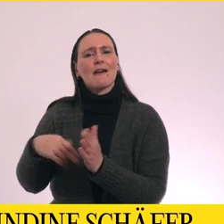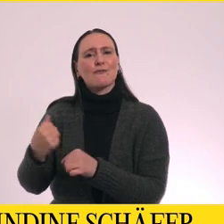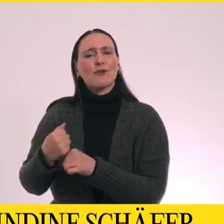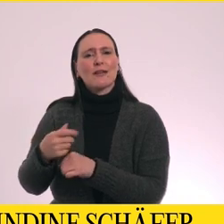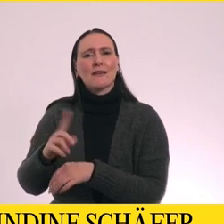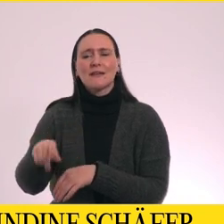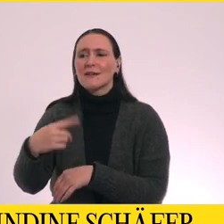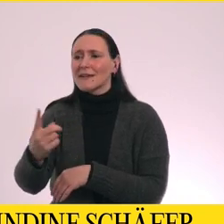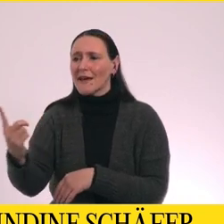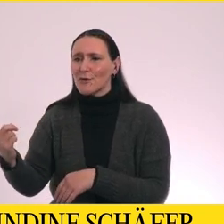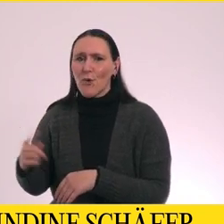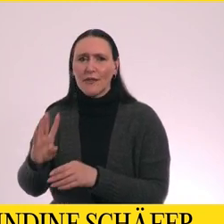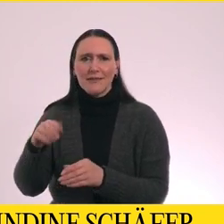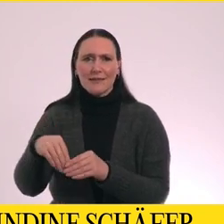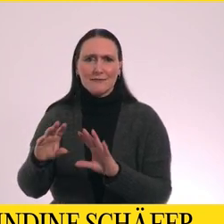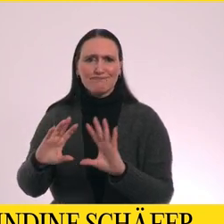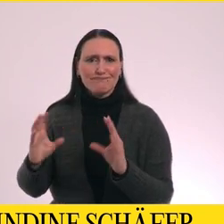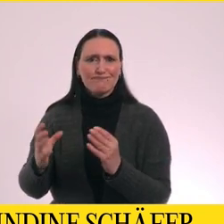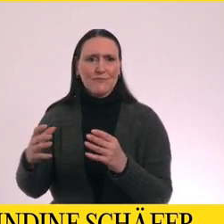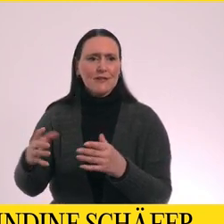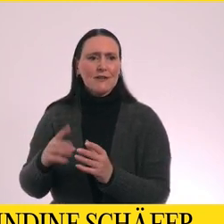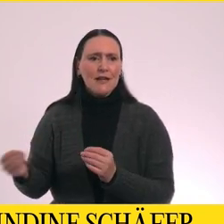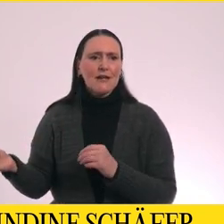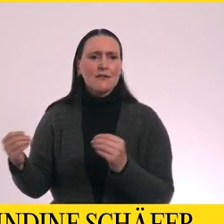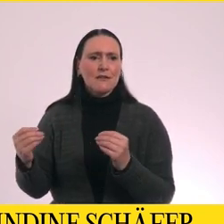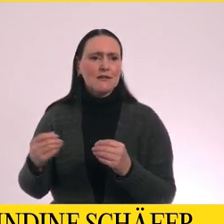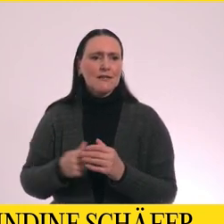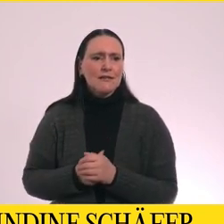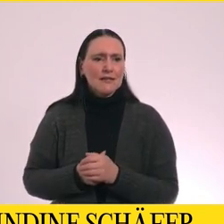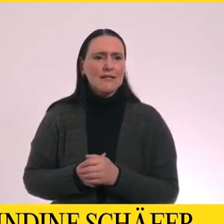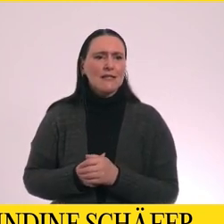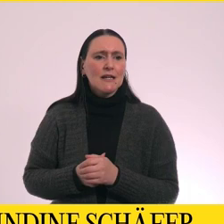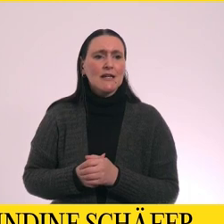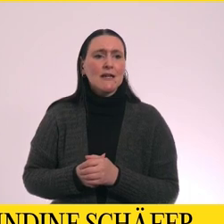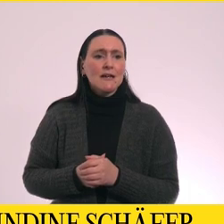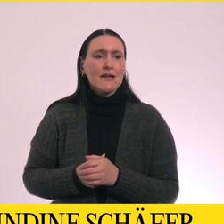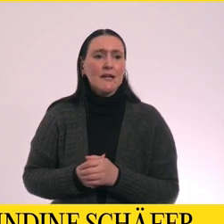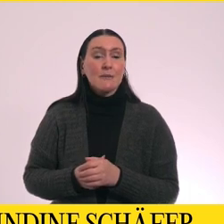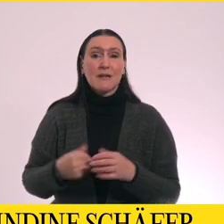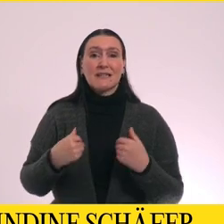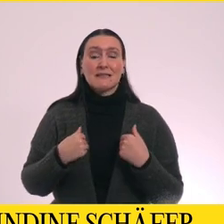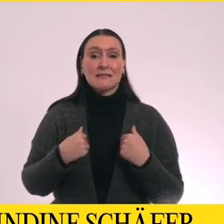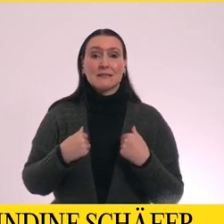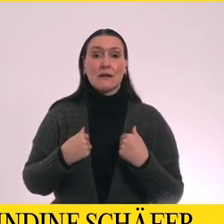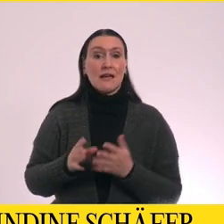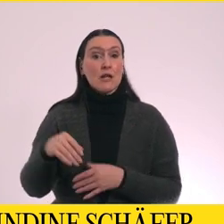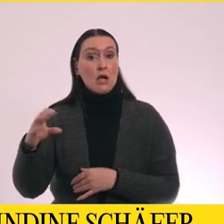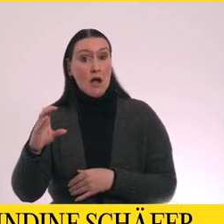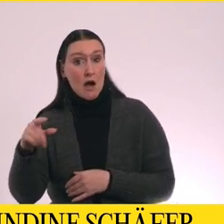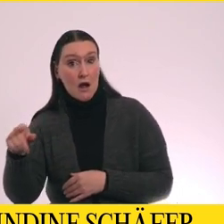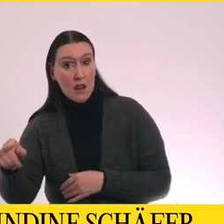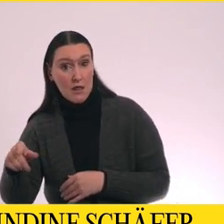here in this space. We kind of have like that mirror to joy. Like our joy is, it's great to see Carl being sort of